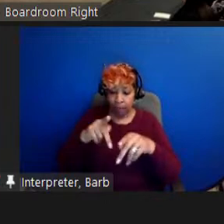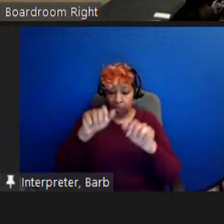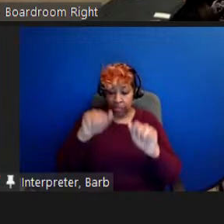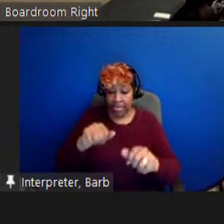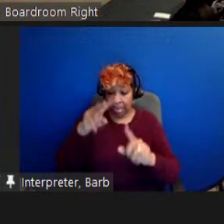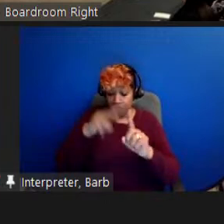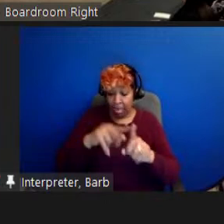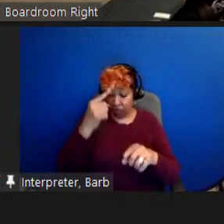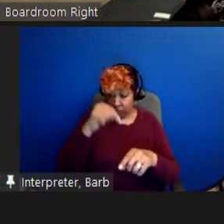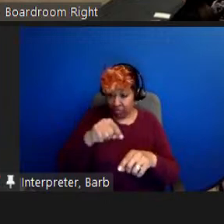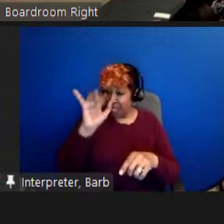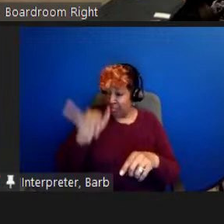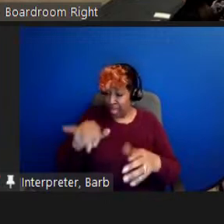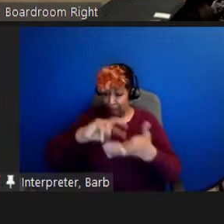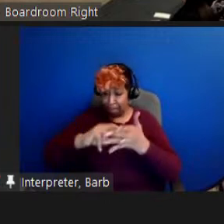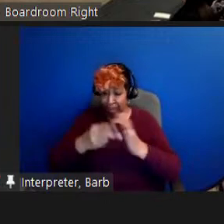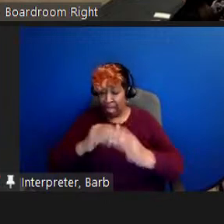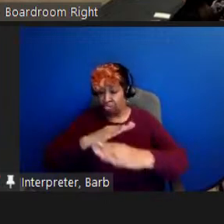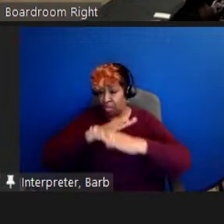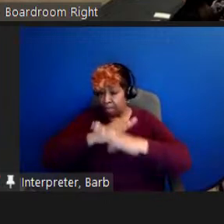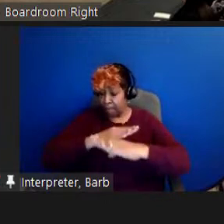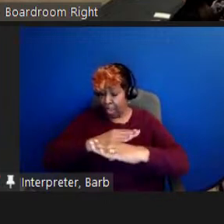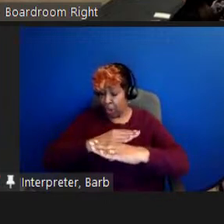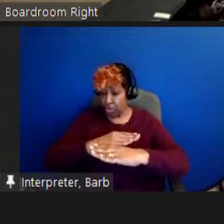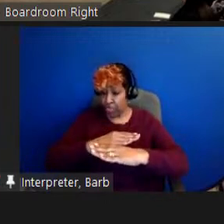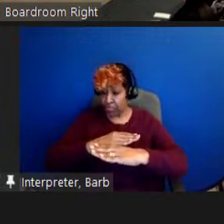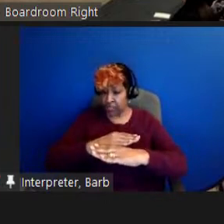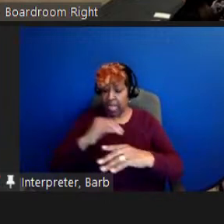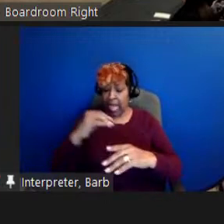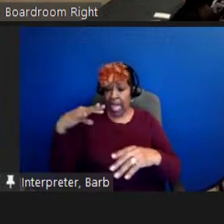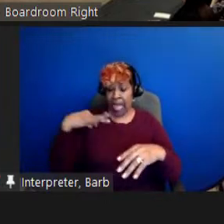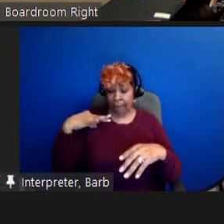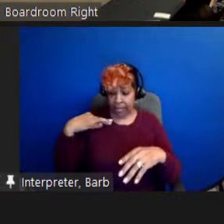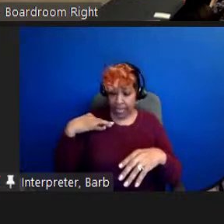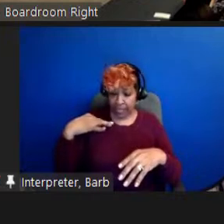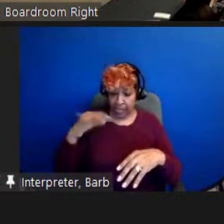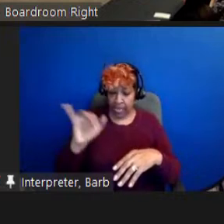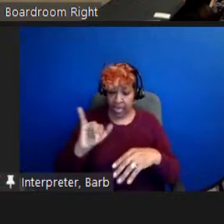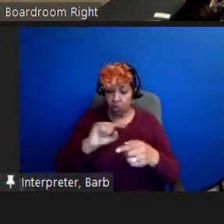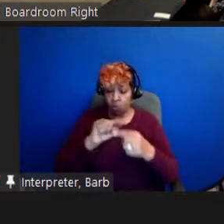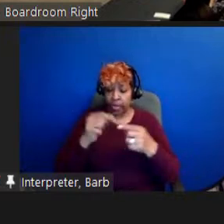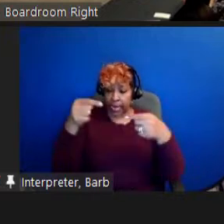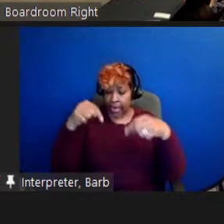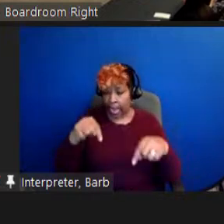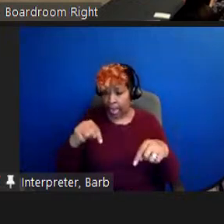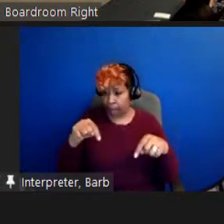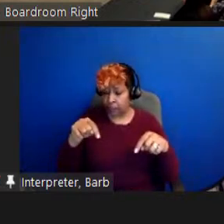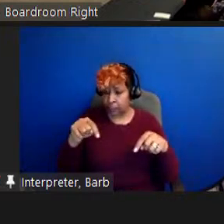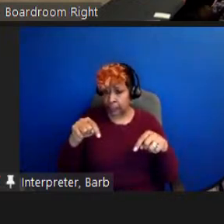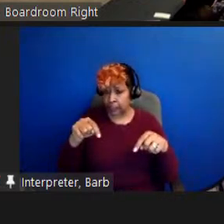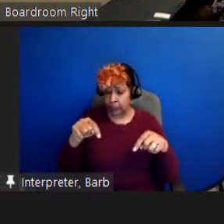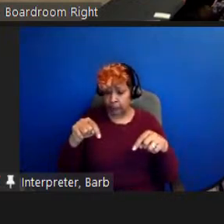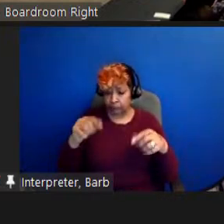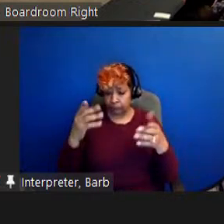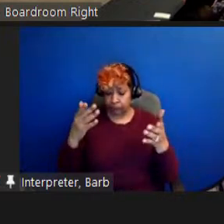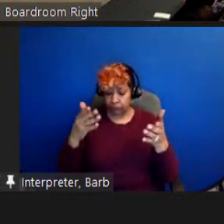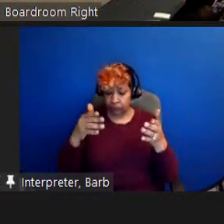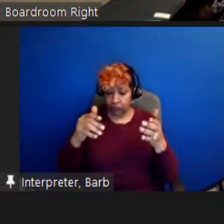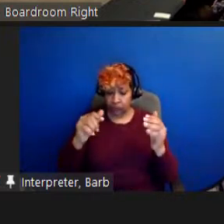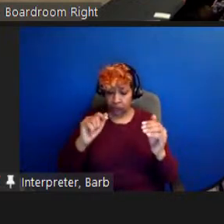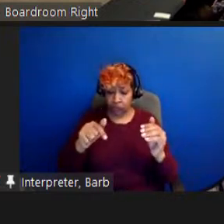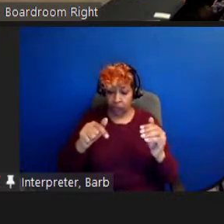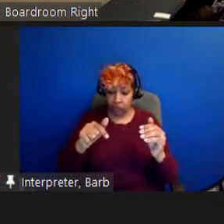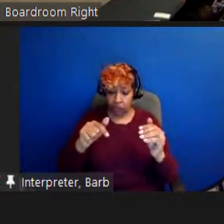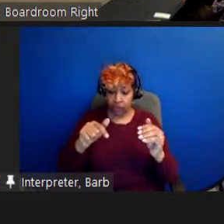So does that mean that the barriers to application, like in terms of like the traditional government